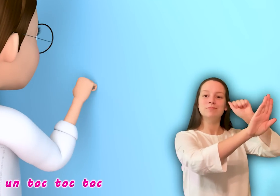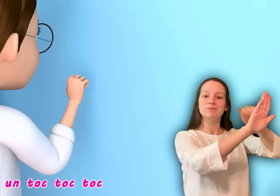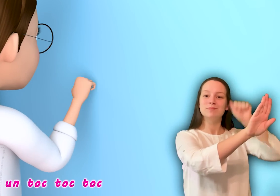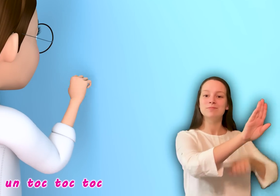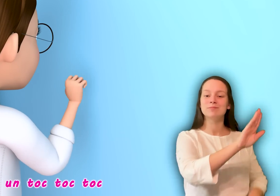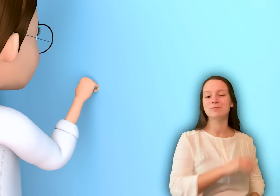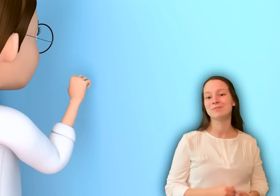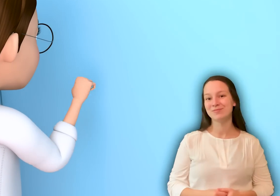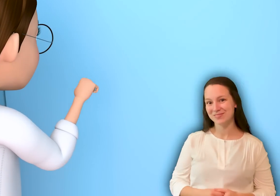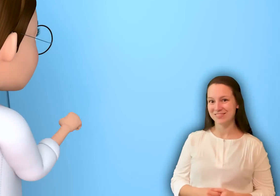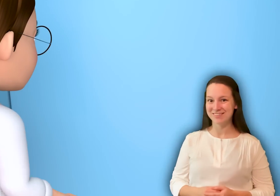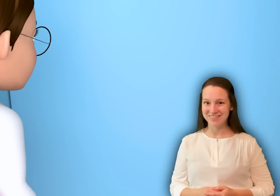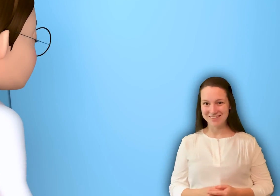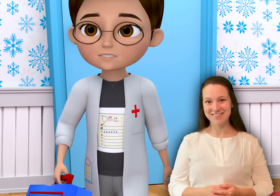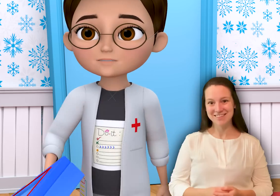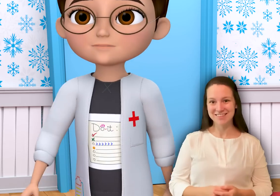r t